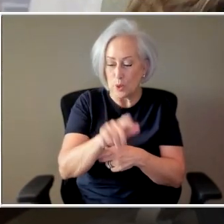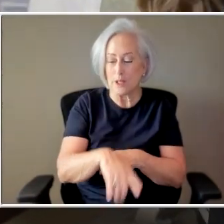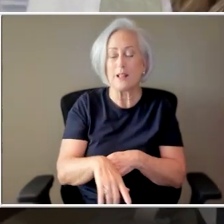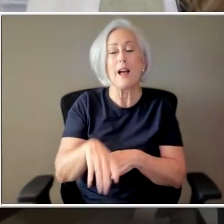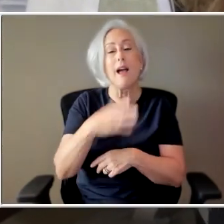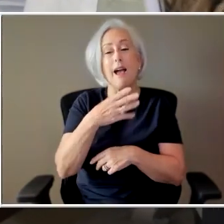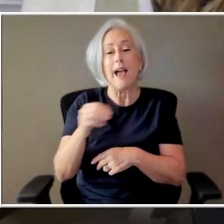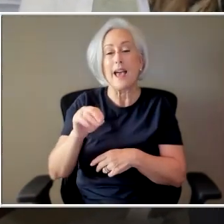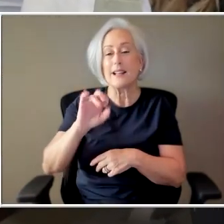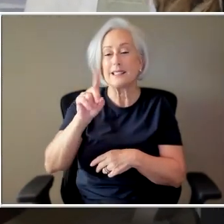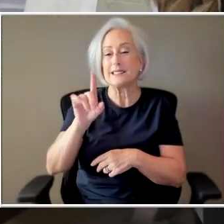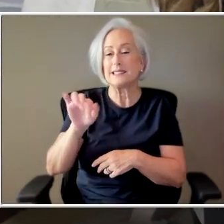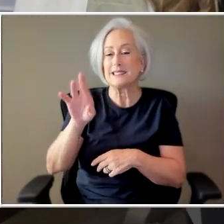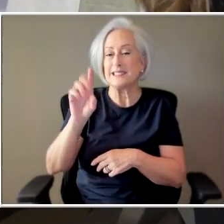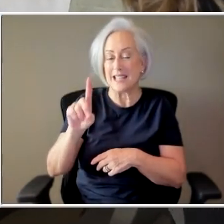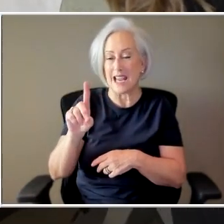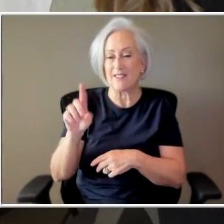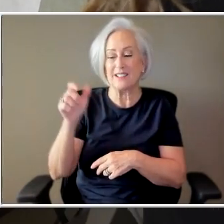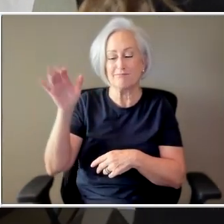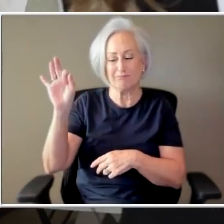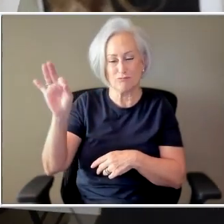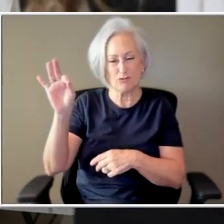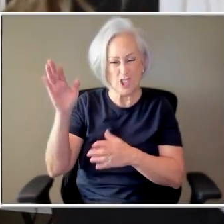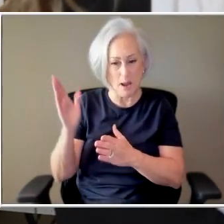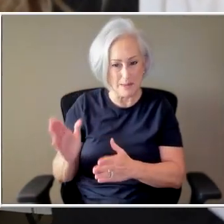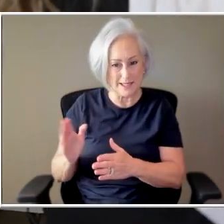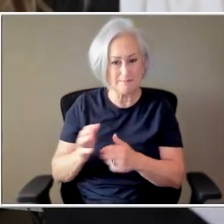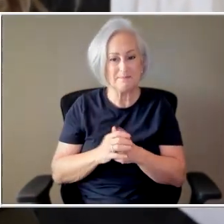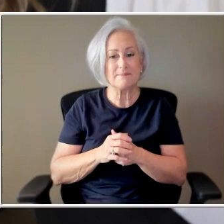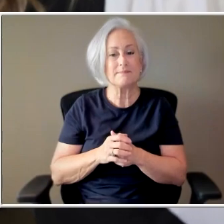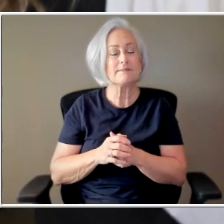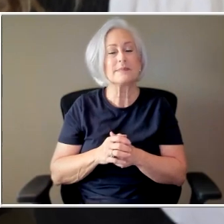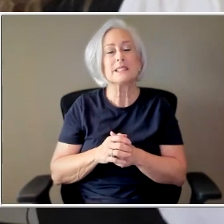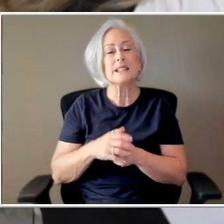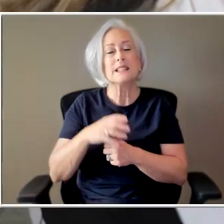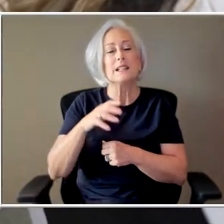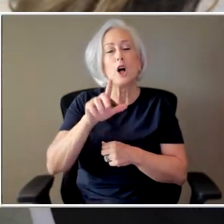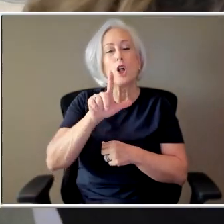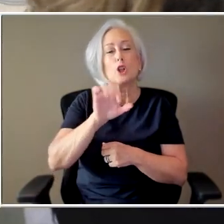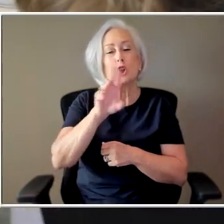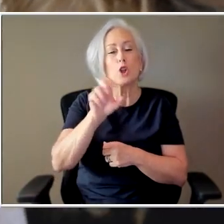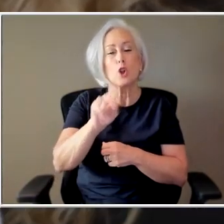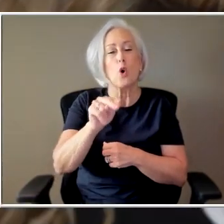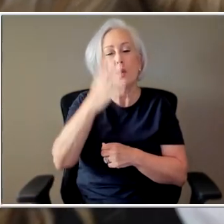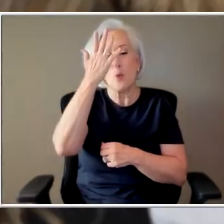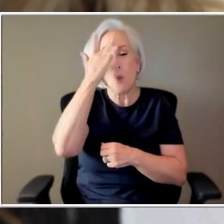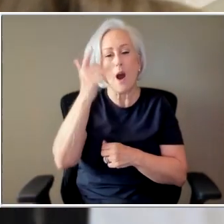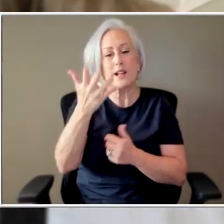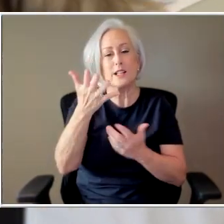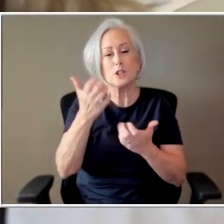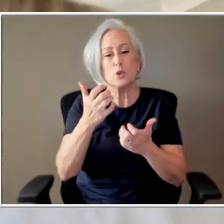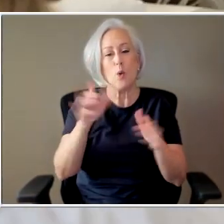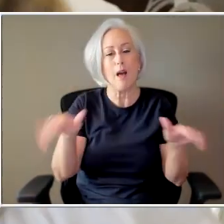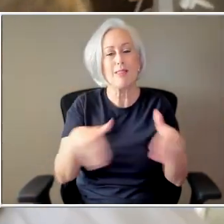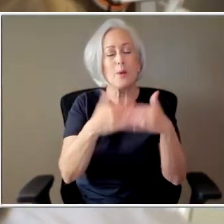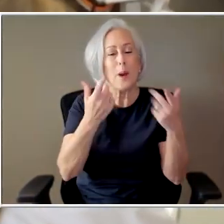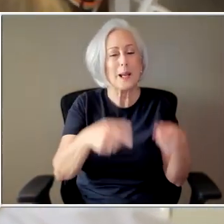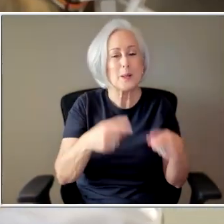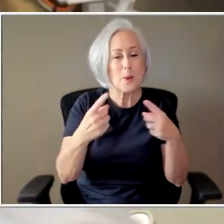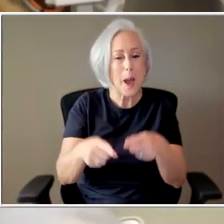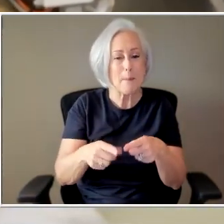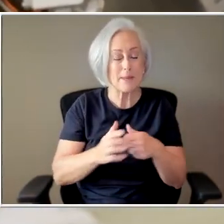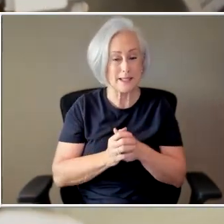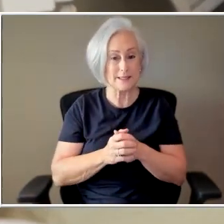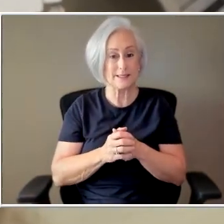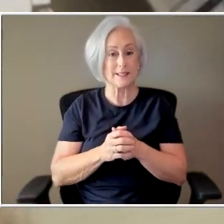both of you. Good morning. And Lauren, let me start with you. Why did you want this wedding to take place? Yeah. Well, I just want to start